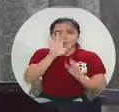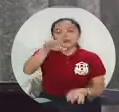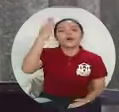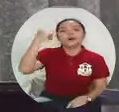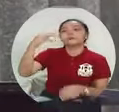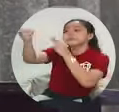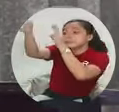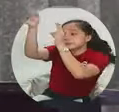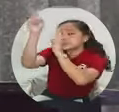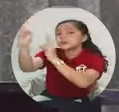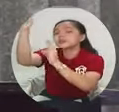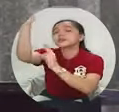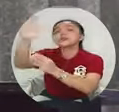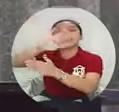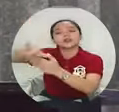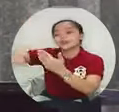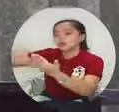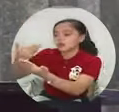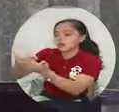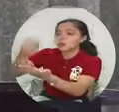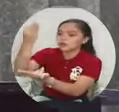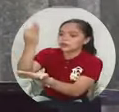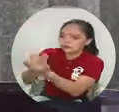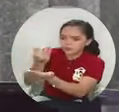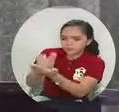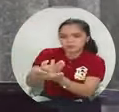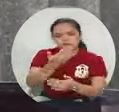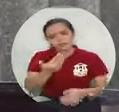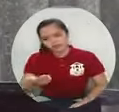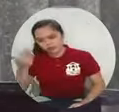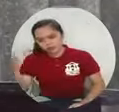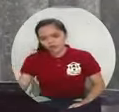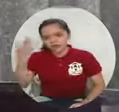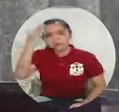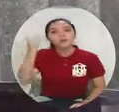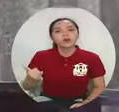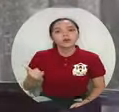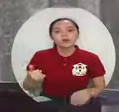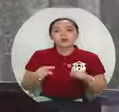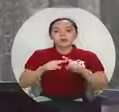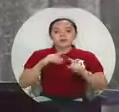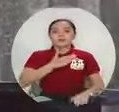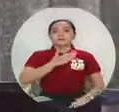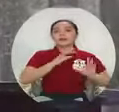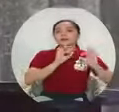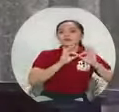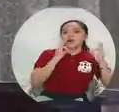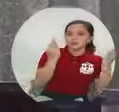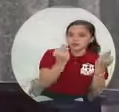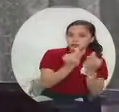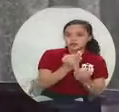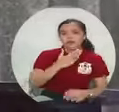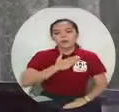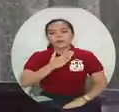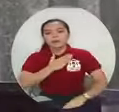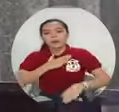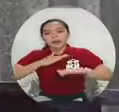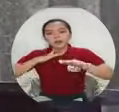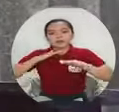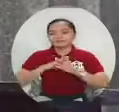first fruits of all thine increase, so shall thy barn be filled with plenty.